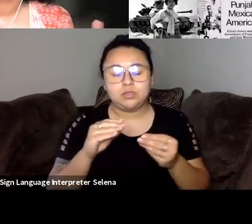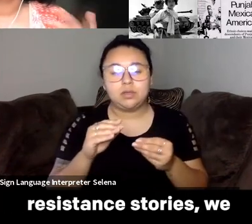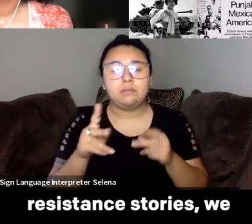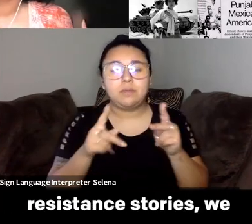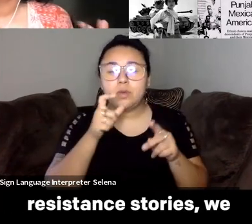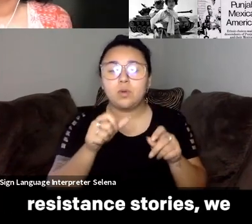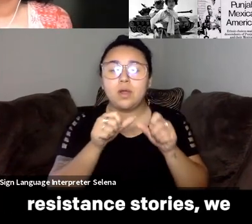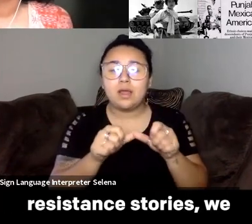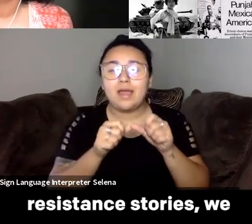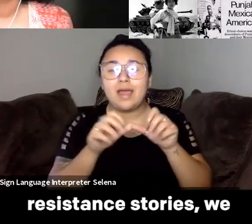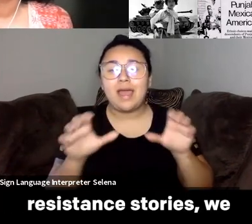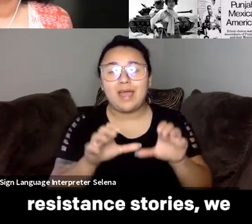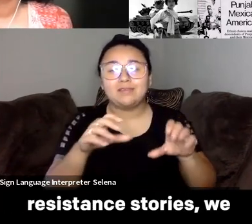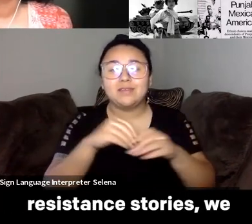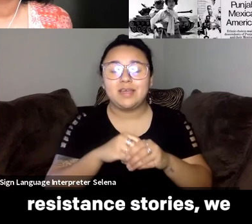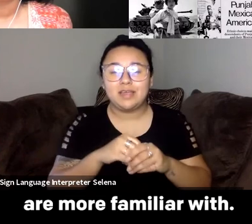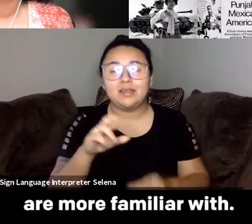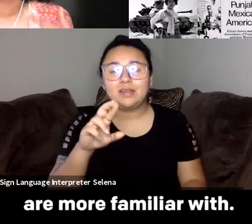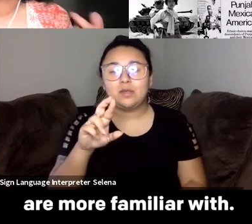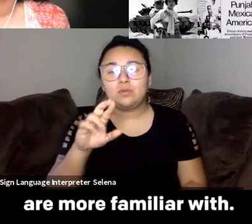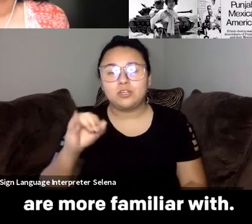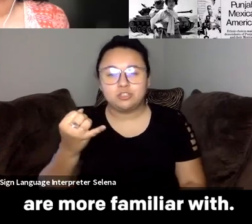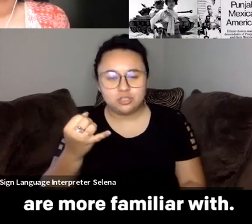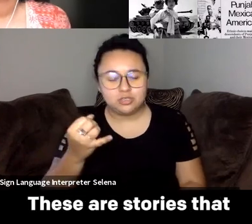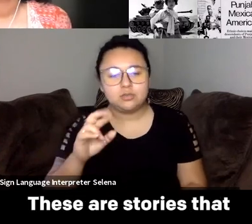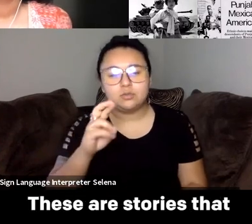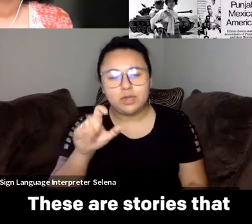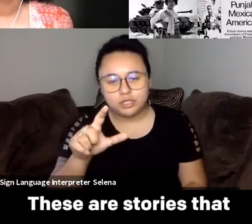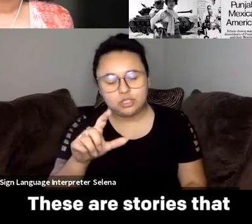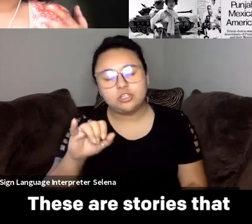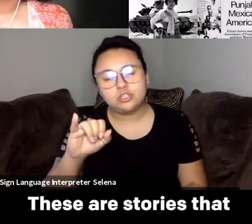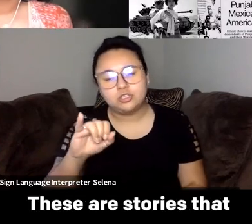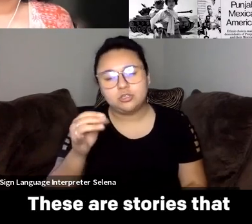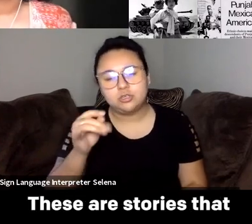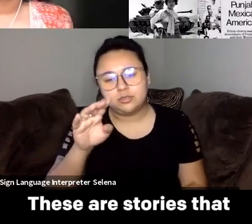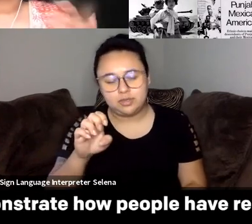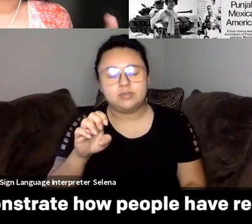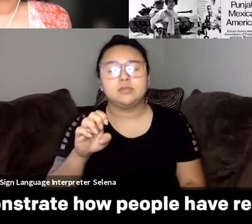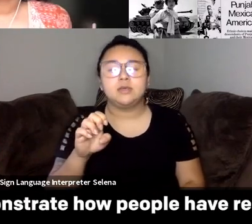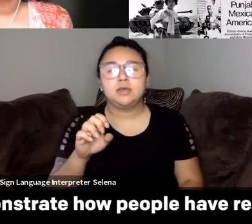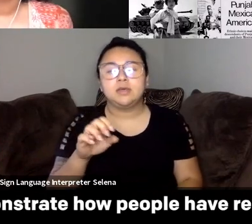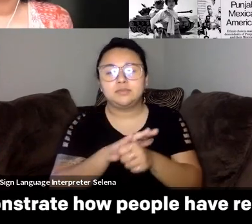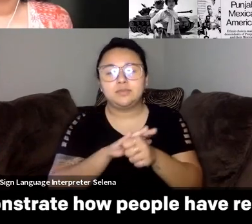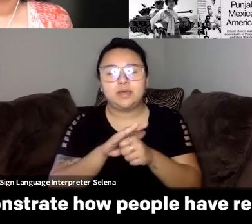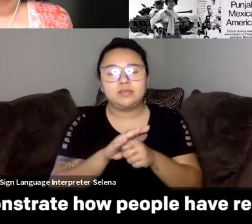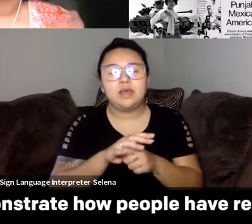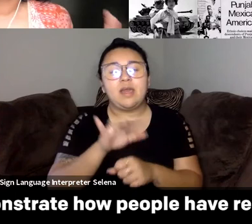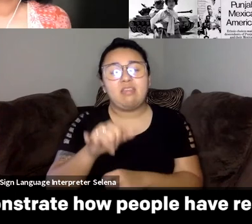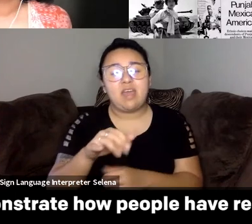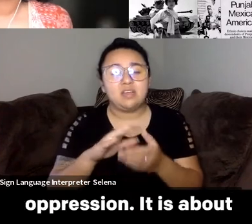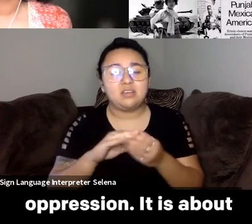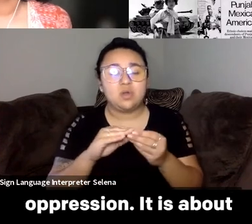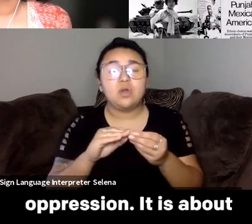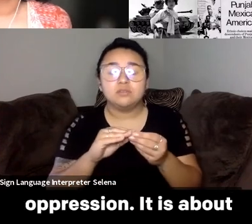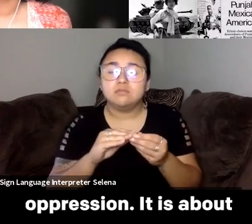these resistance stories we are more familiar with. These are stories that demonstrate how people have